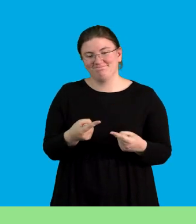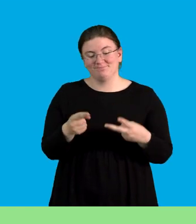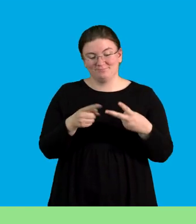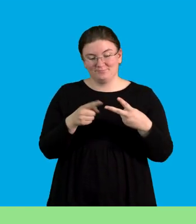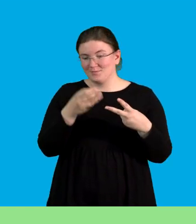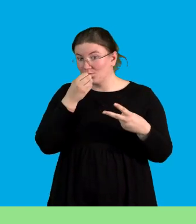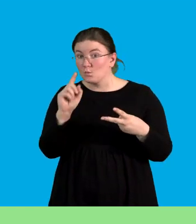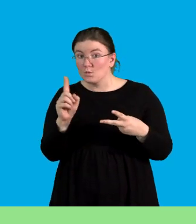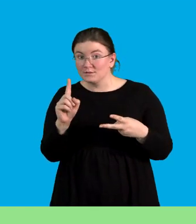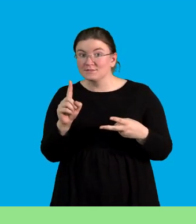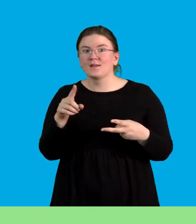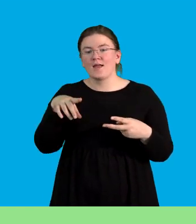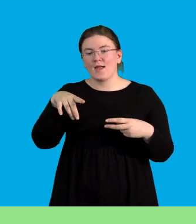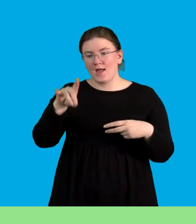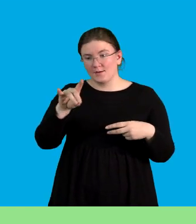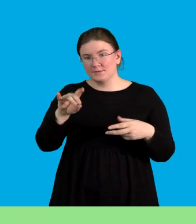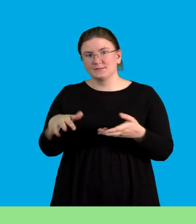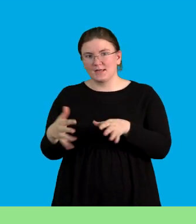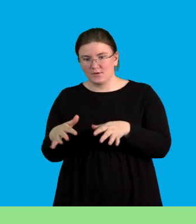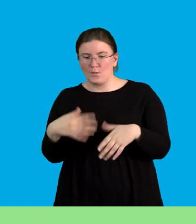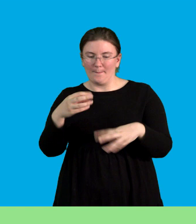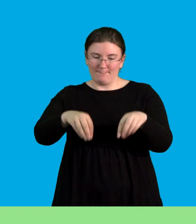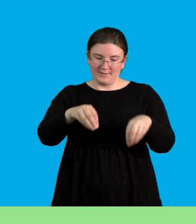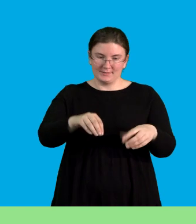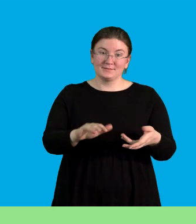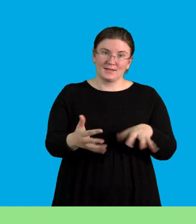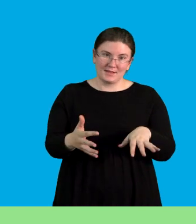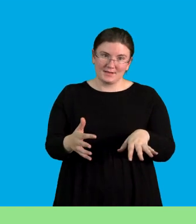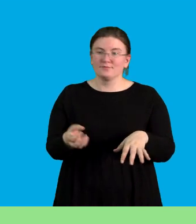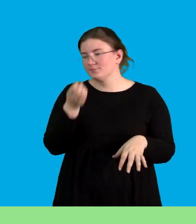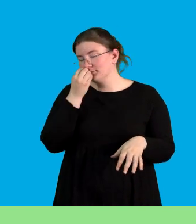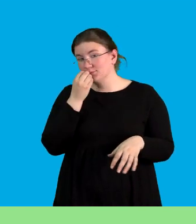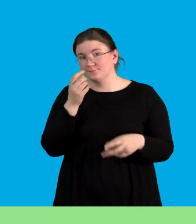plants and animals. So an example of protist